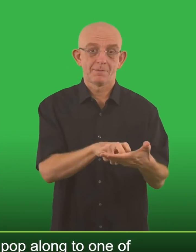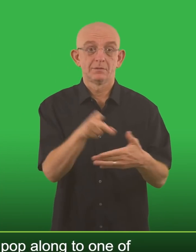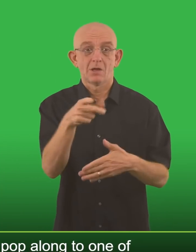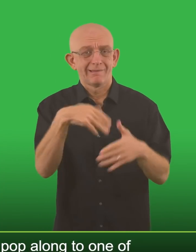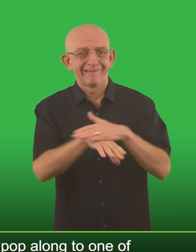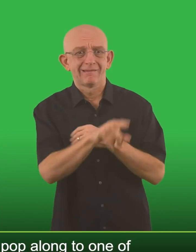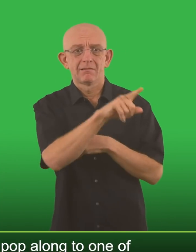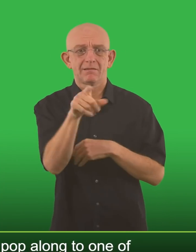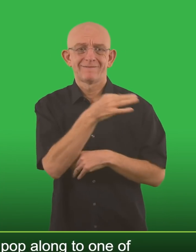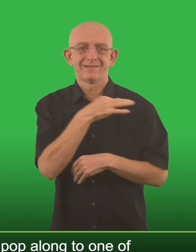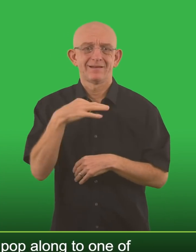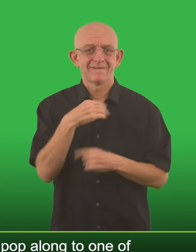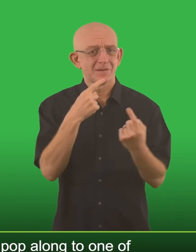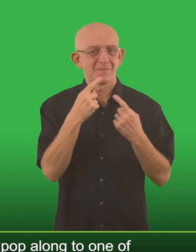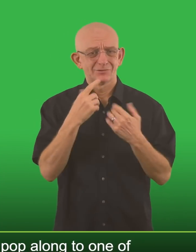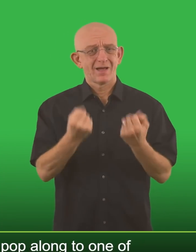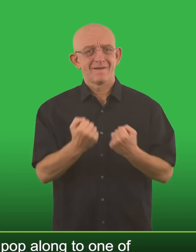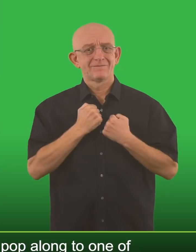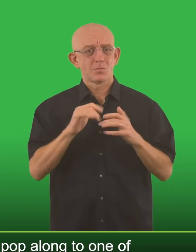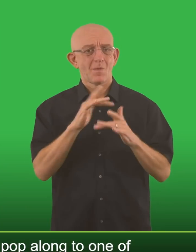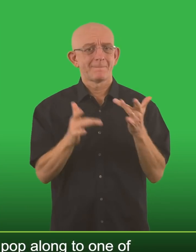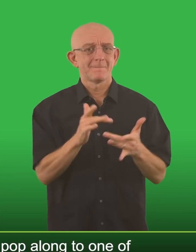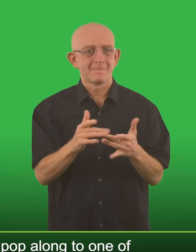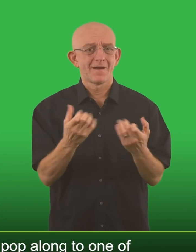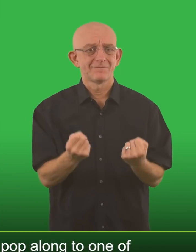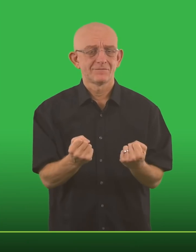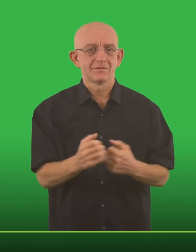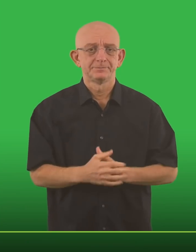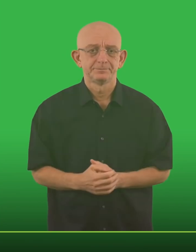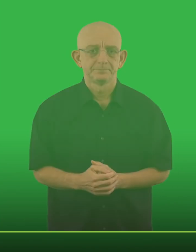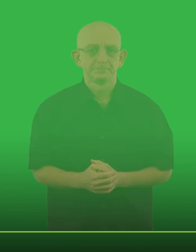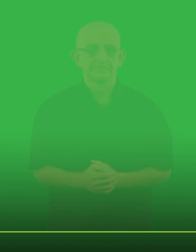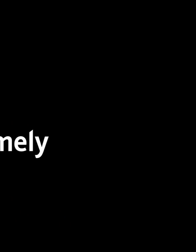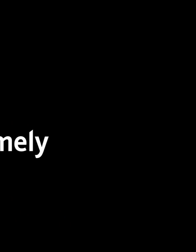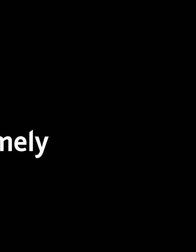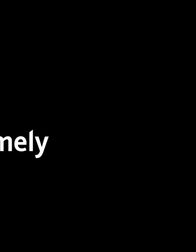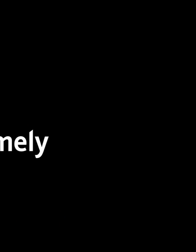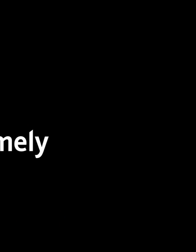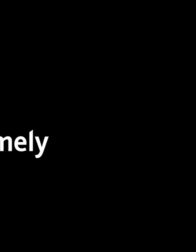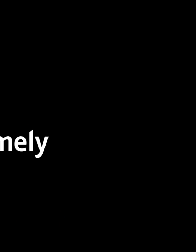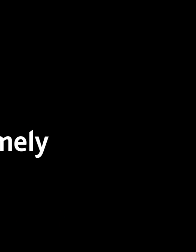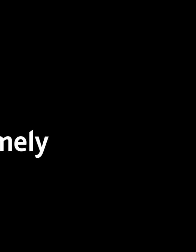an appointment or pop along to one of the many walk-in clinics, and information is available on our website.